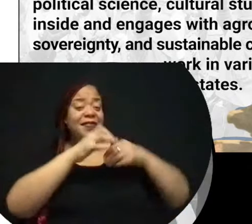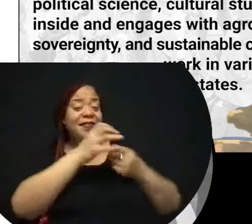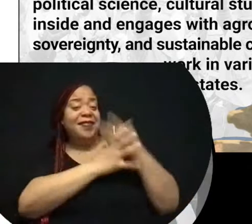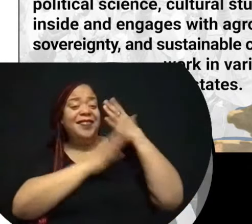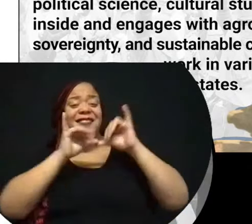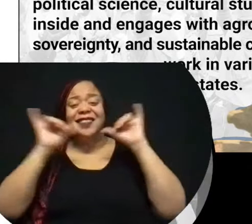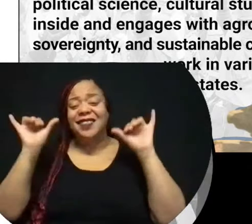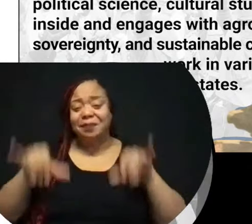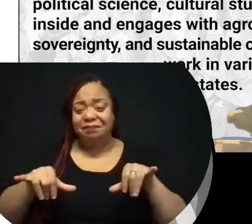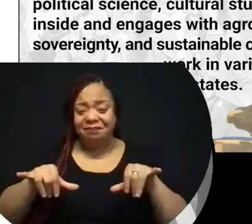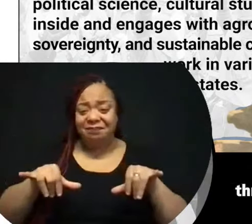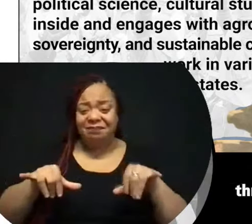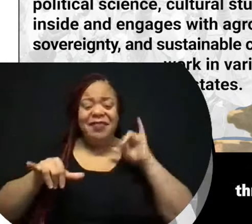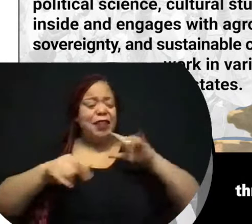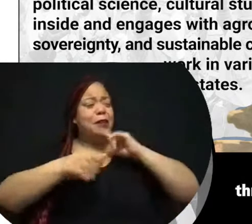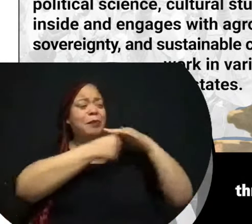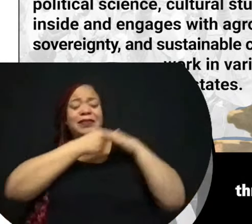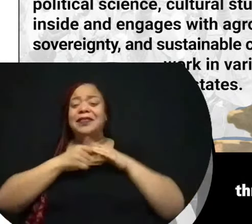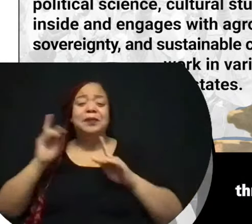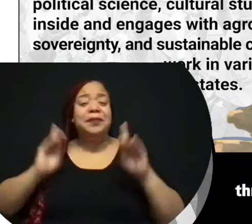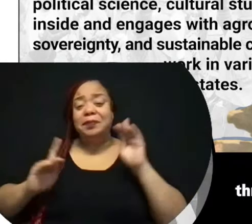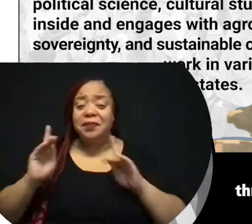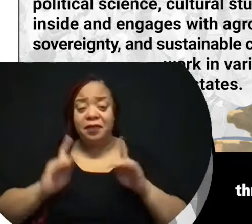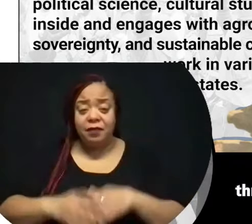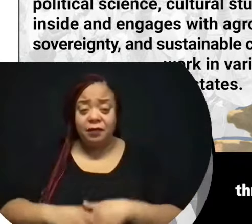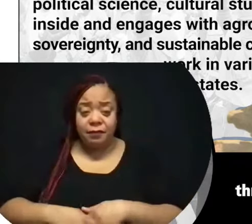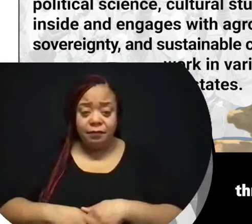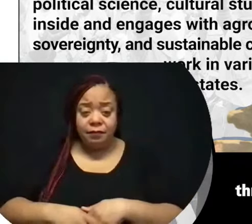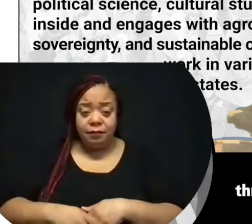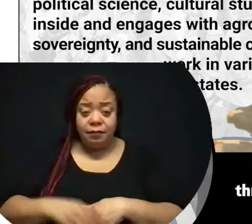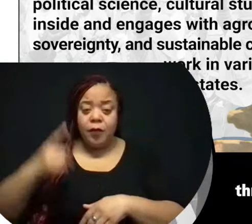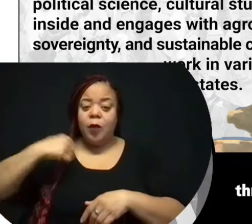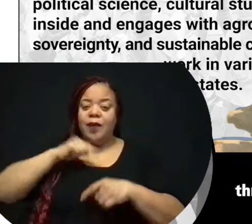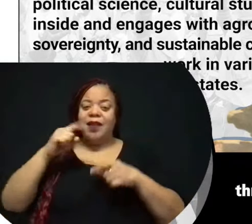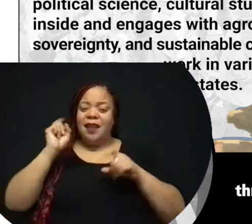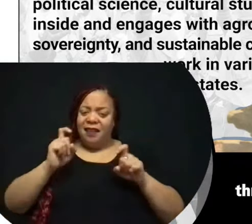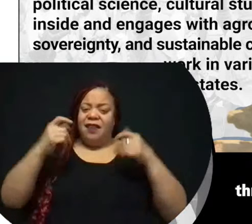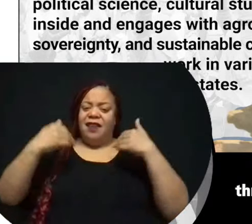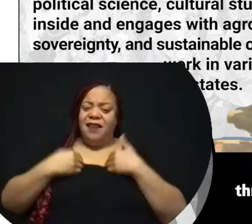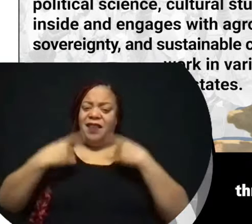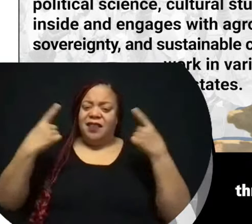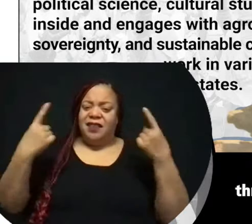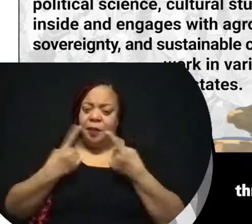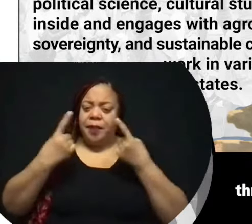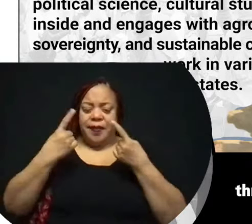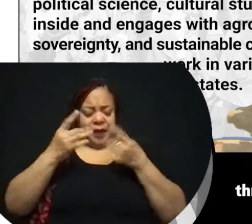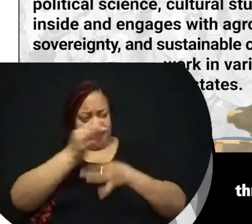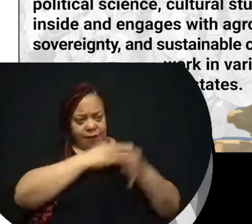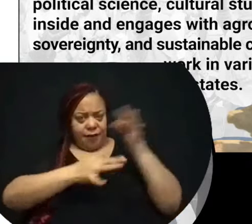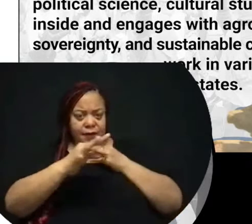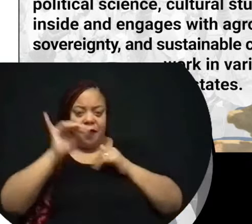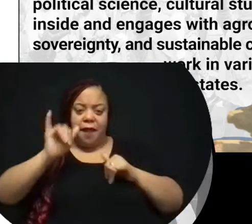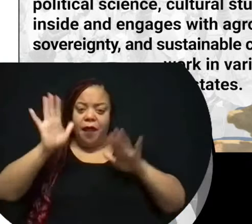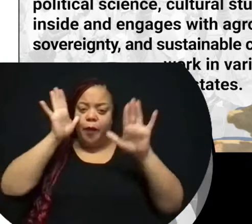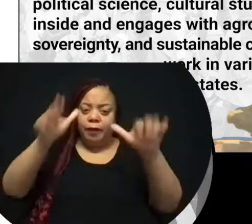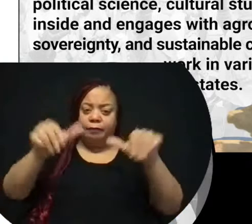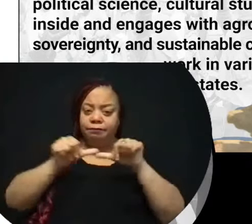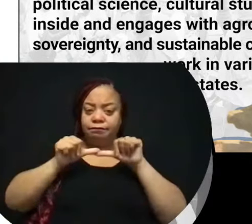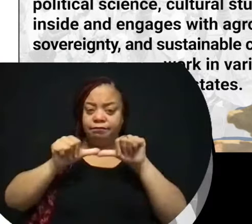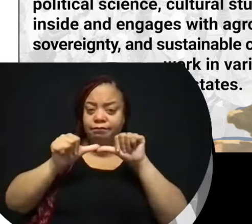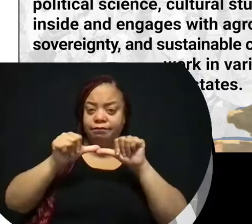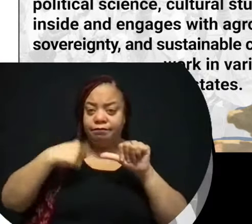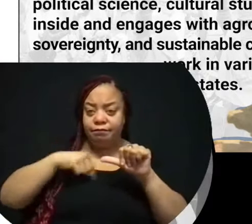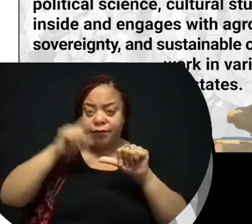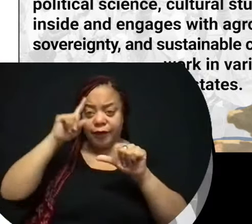can sustain us for generations, that can be regenerated through processes that don't deplete the earth, that don't